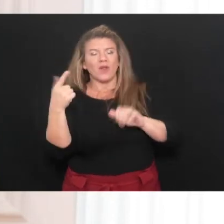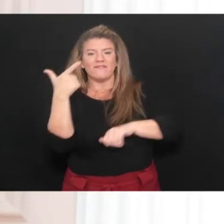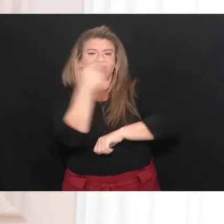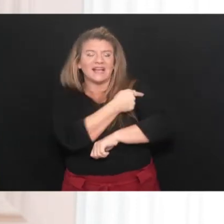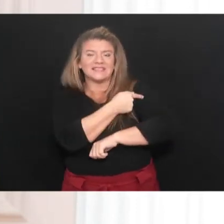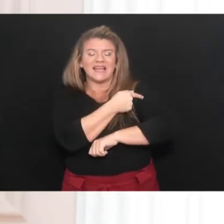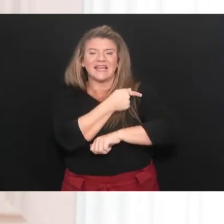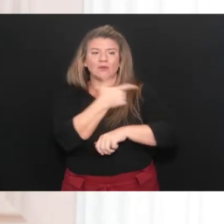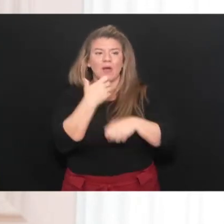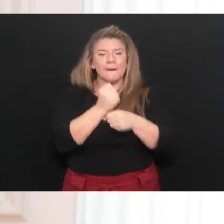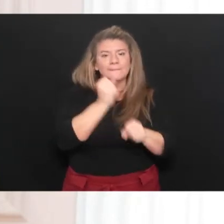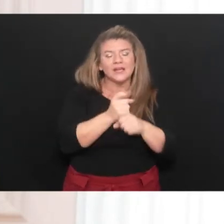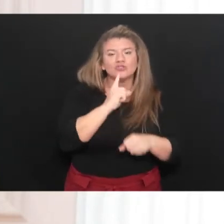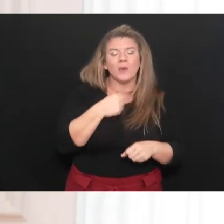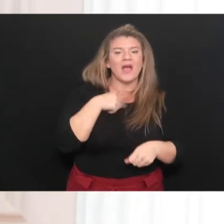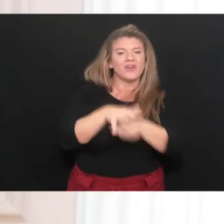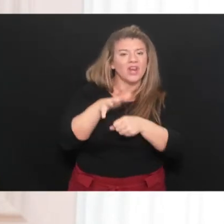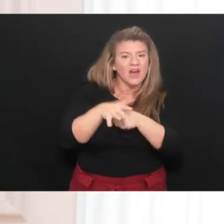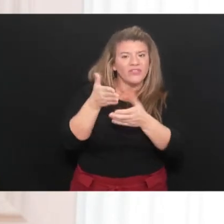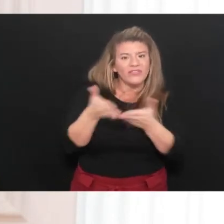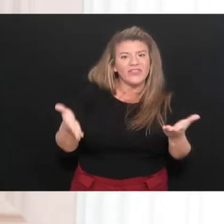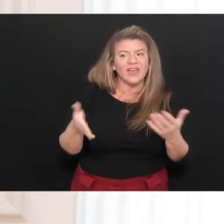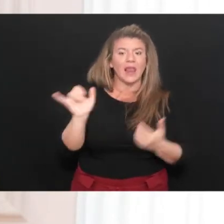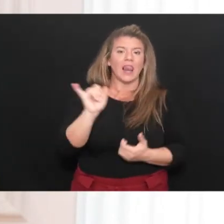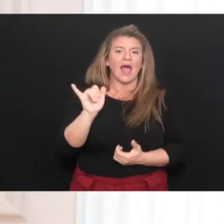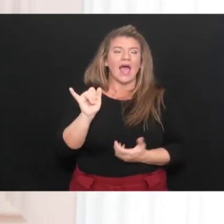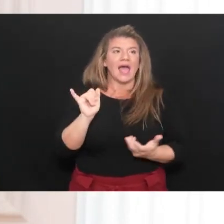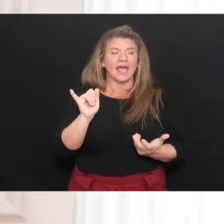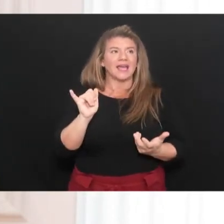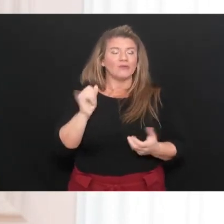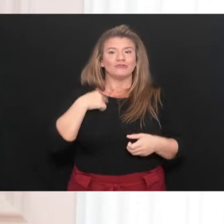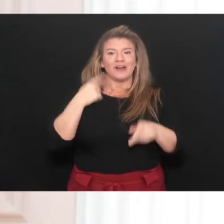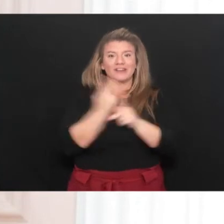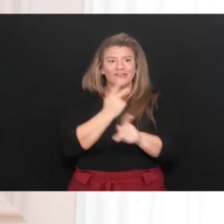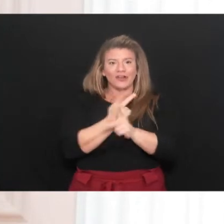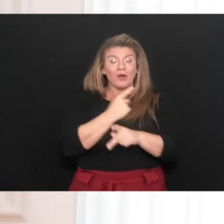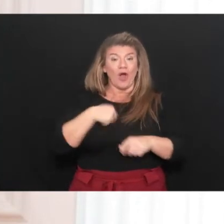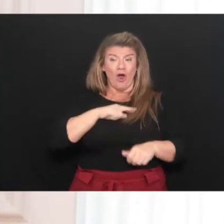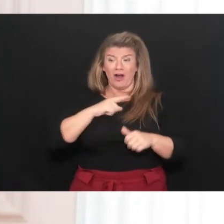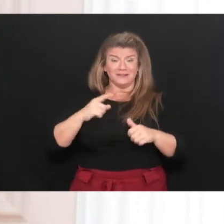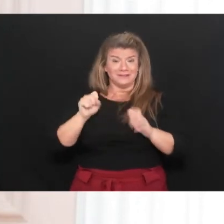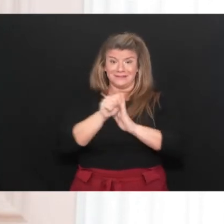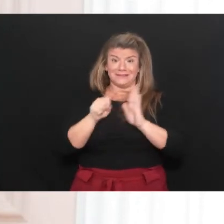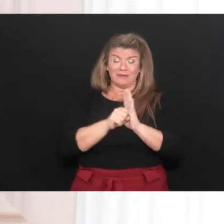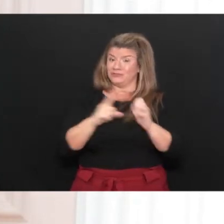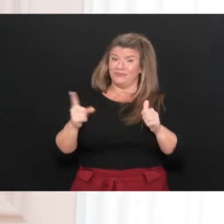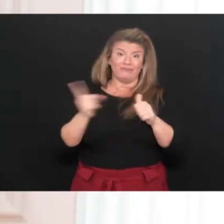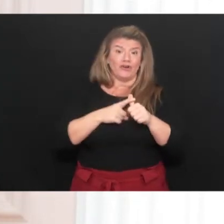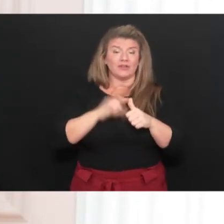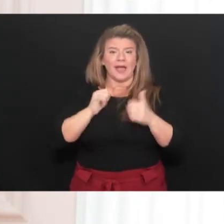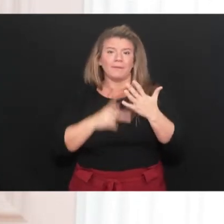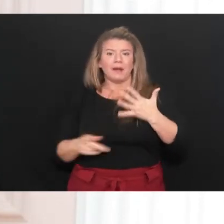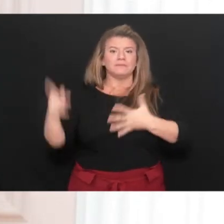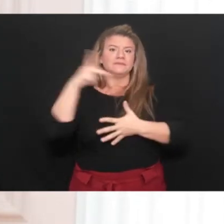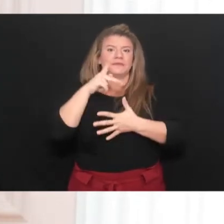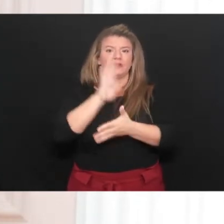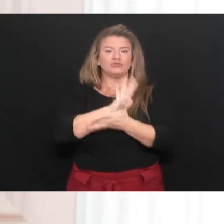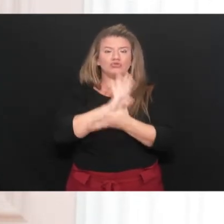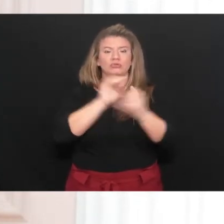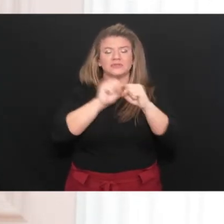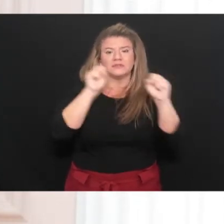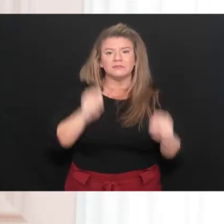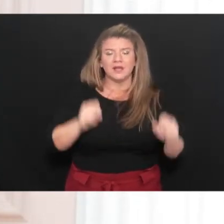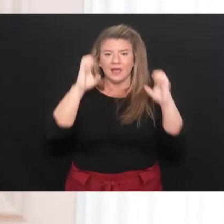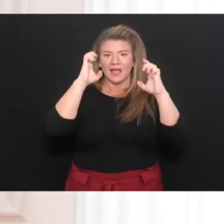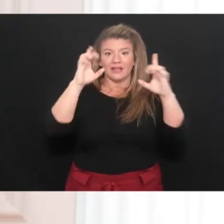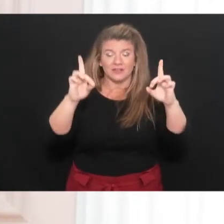making sure we have the resources we need. I go back to being one of the first states in the nation that prioritized our school system and our educators